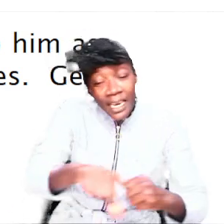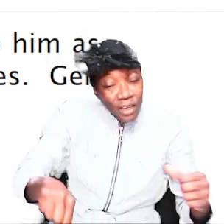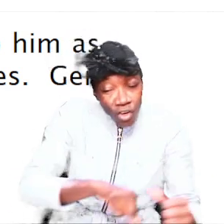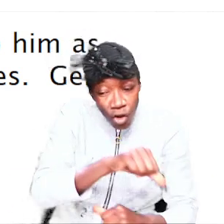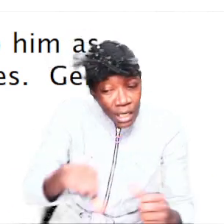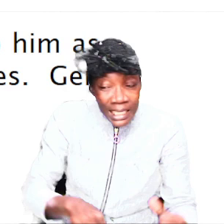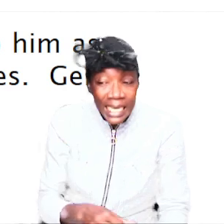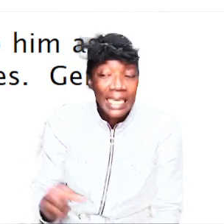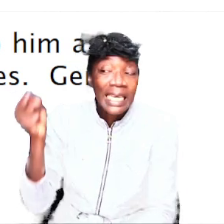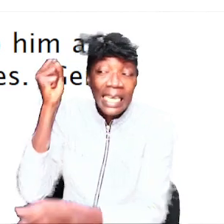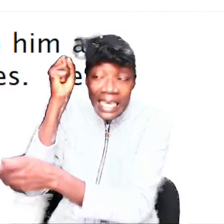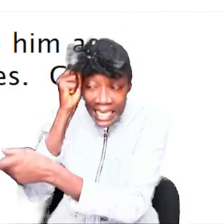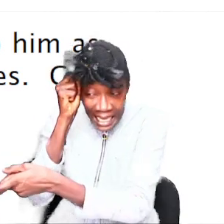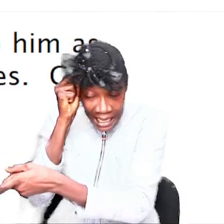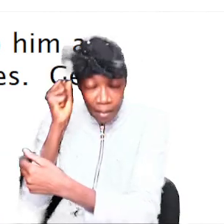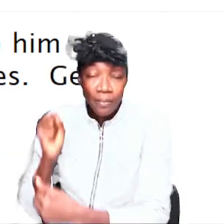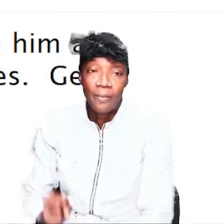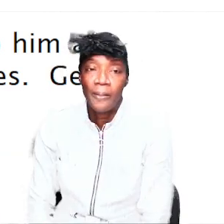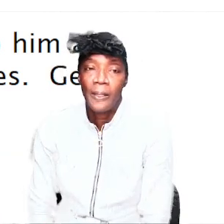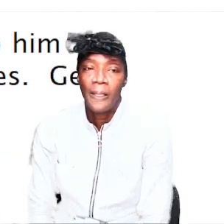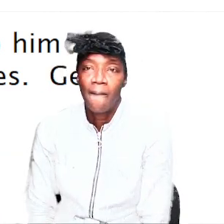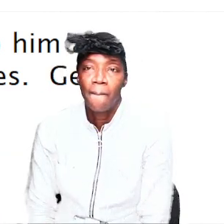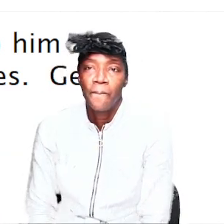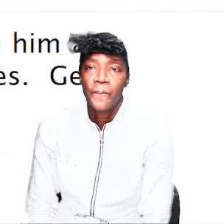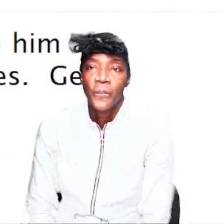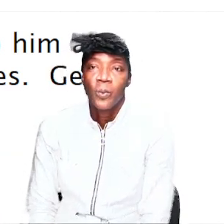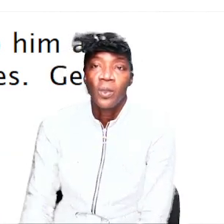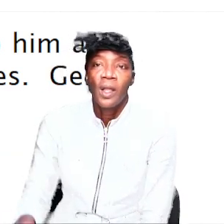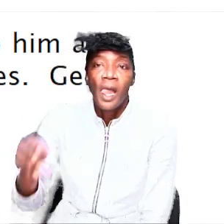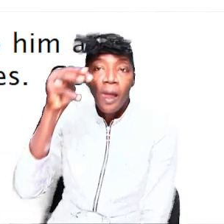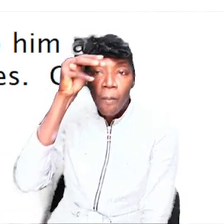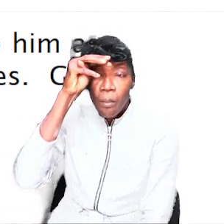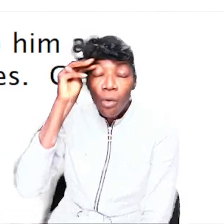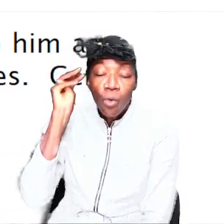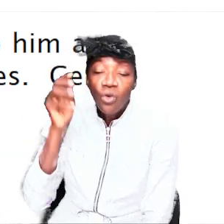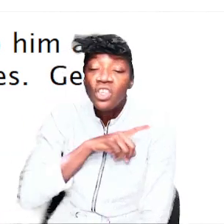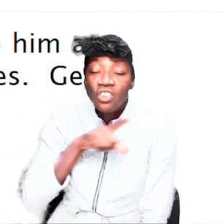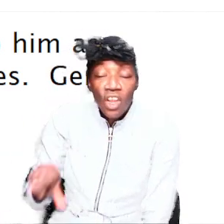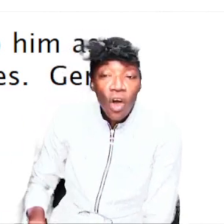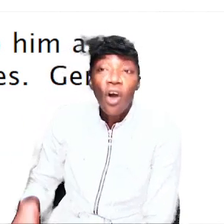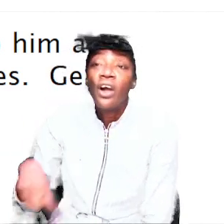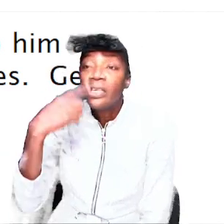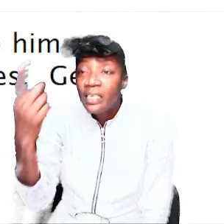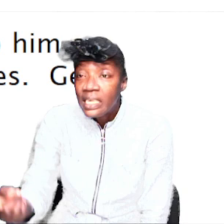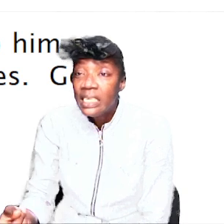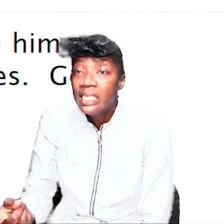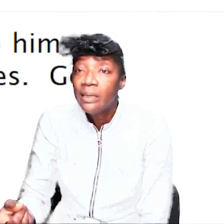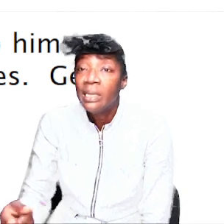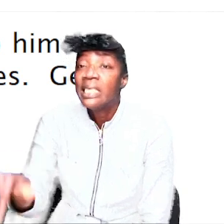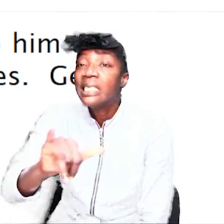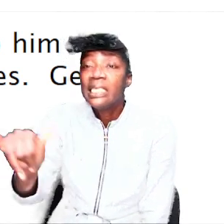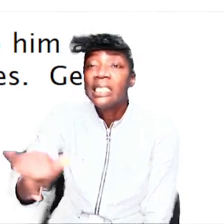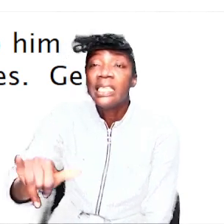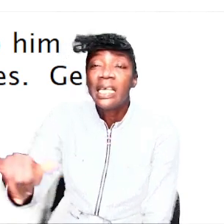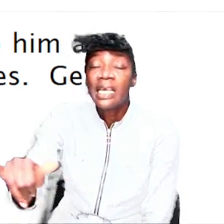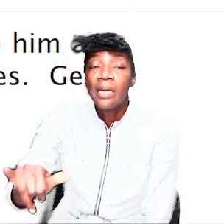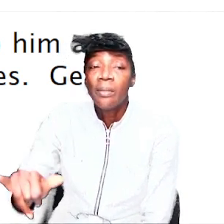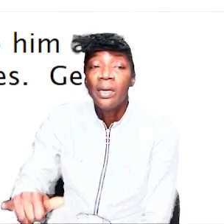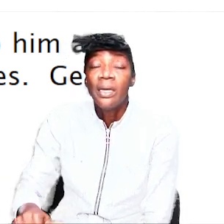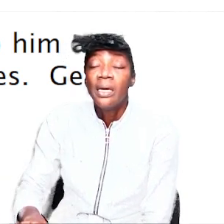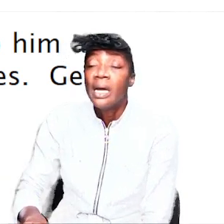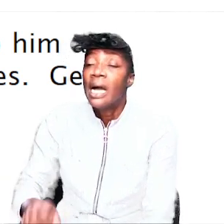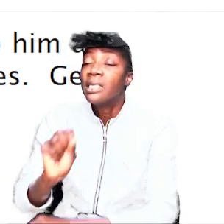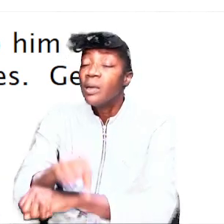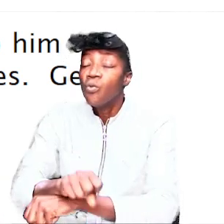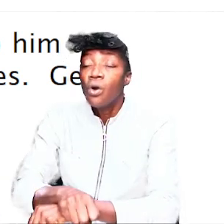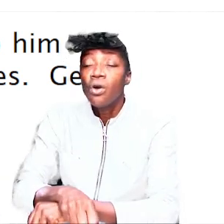him. Amen. And then when we say for Moses, right, the Lord communicated to him as he performed